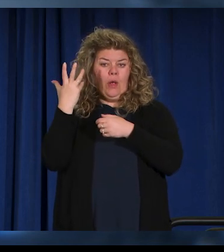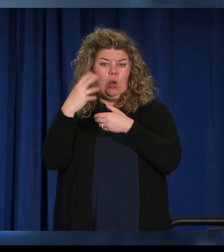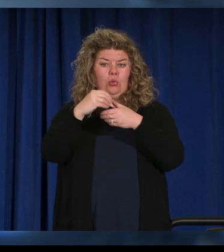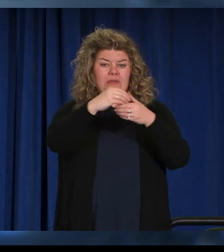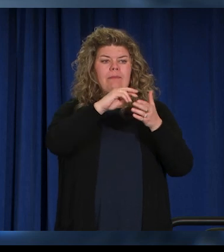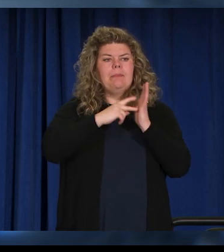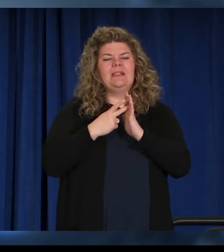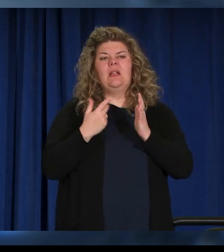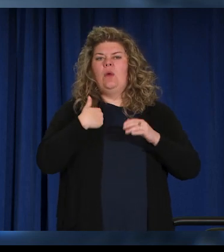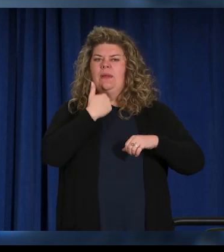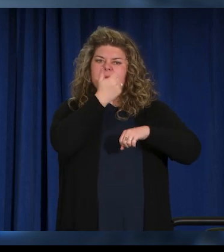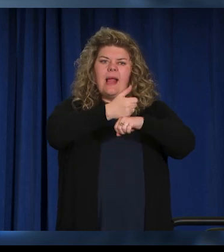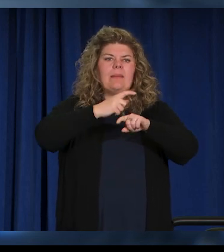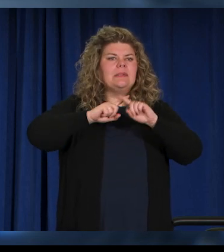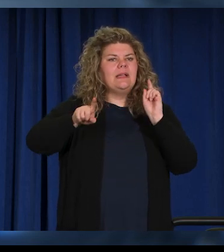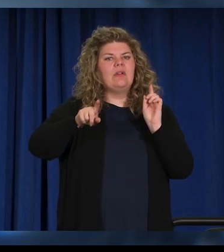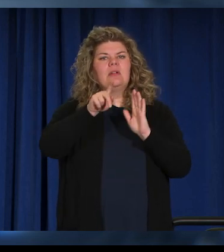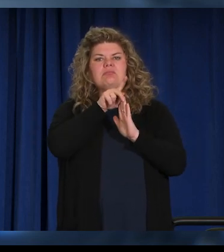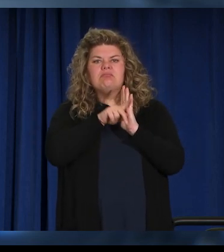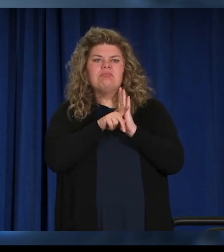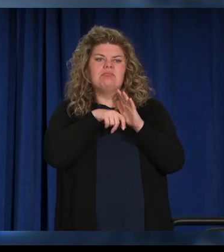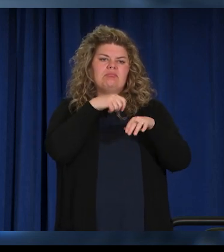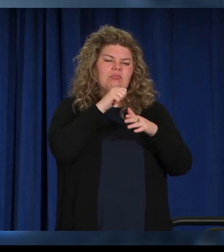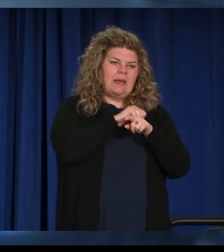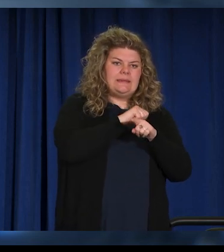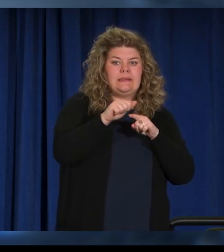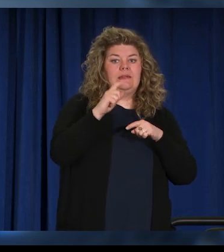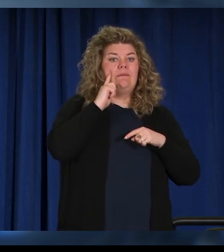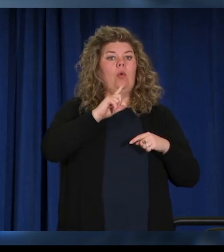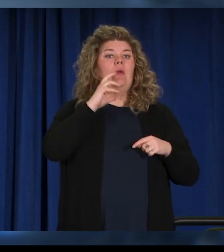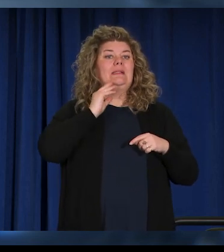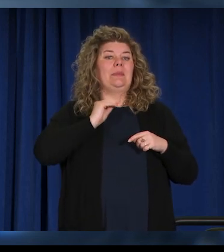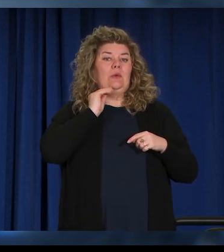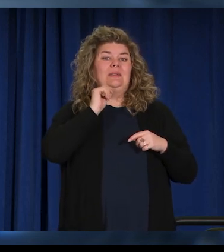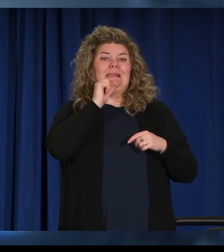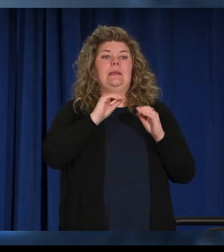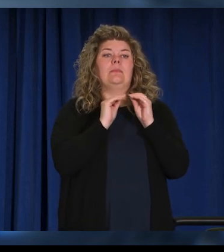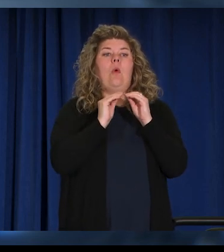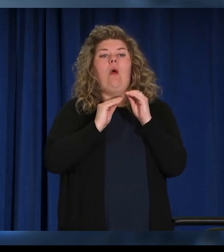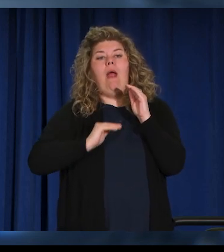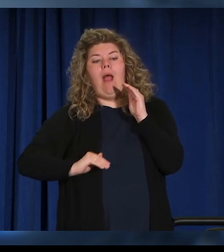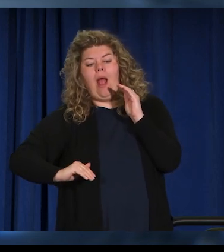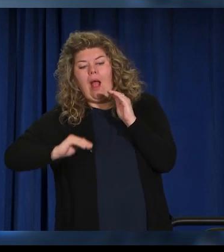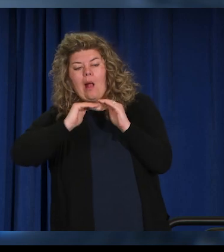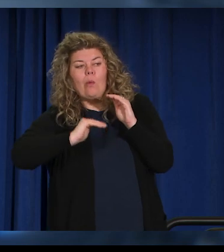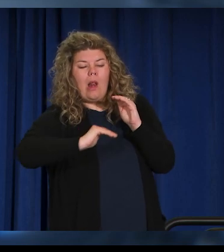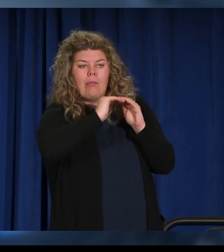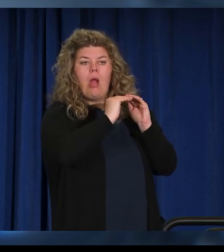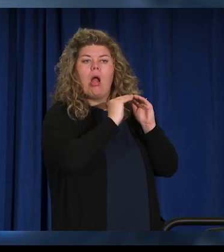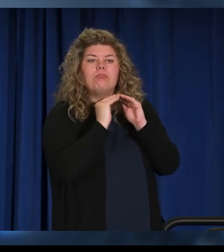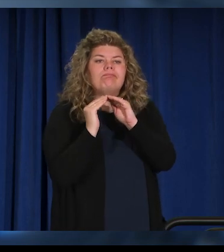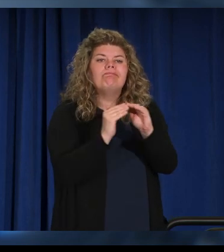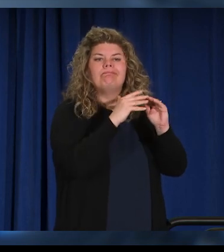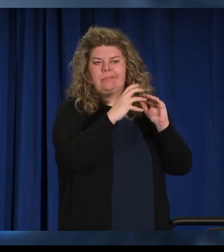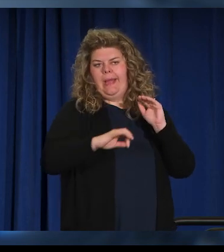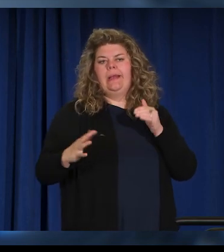for variations in brain functioning to deliver experiences that are more equitable and inclusive.